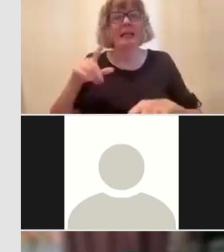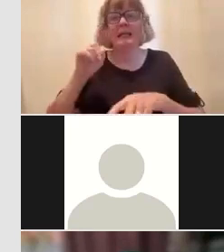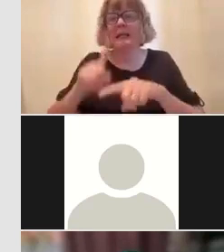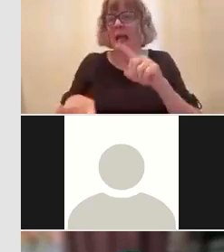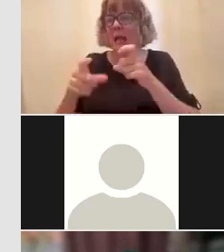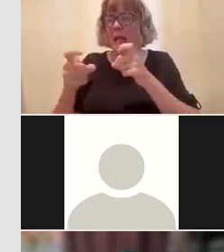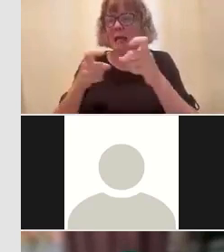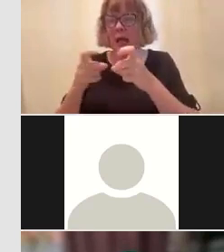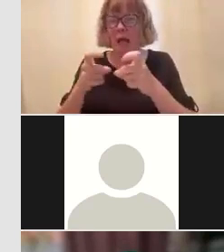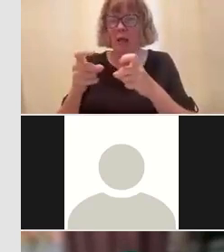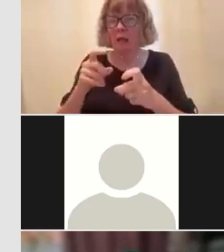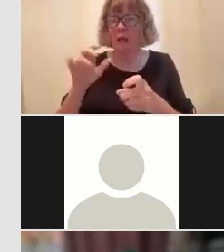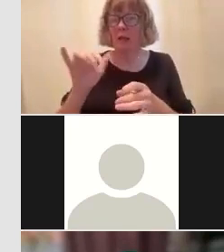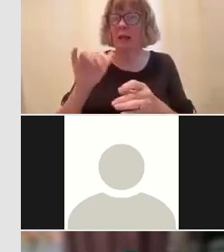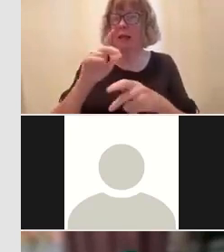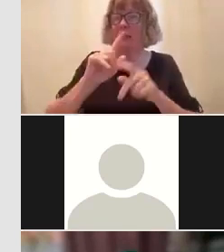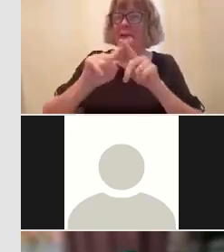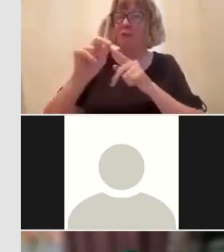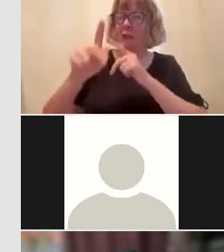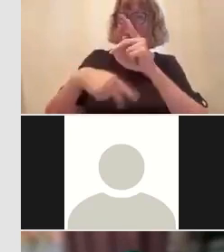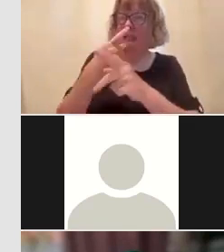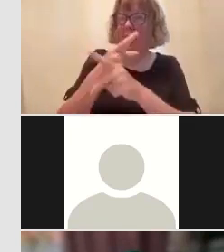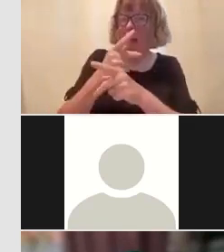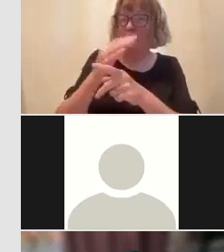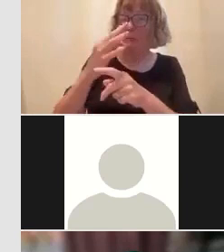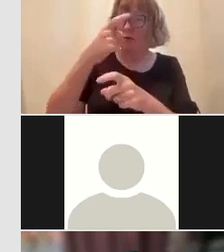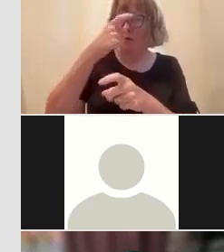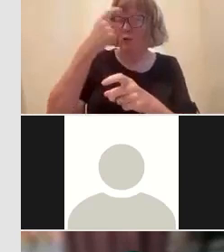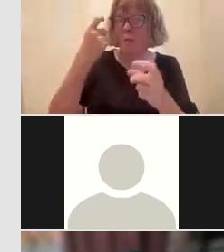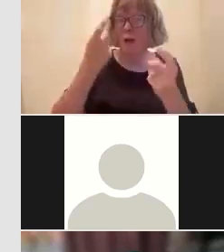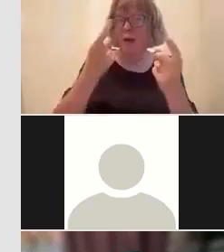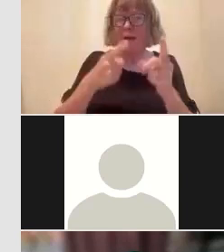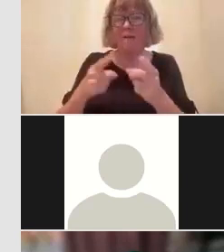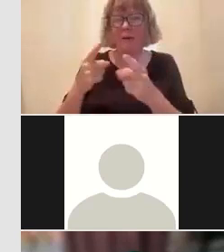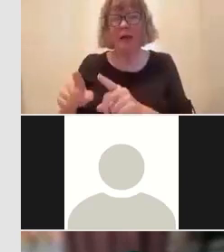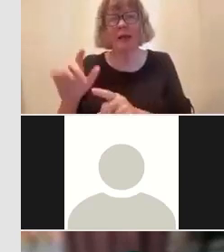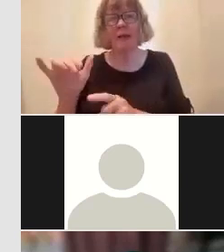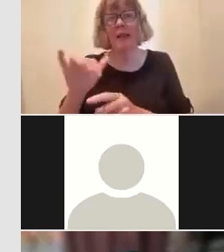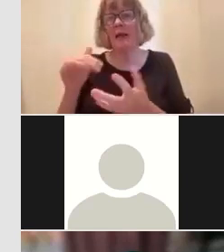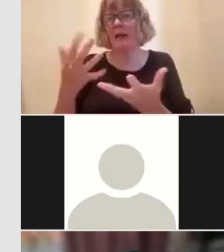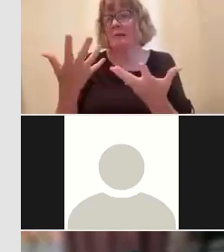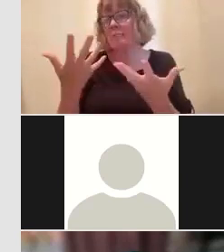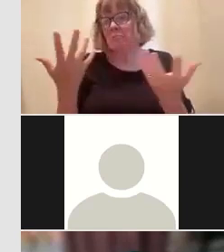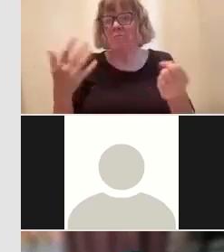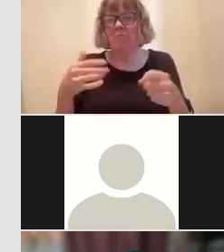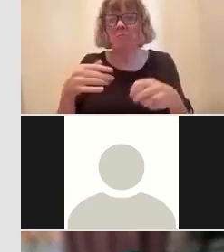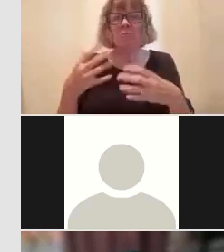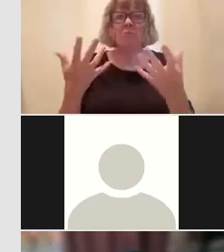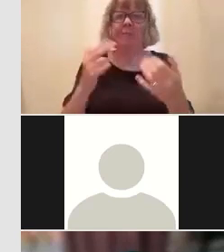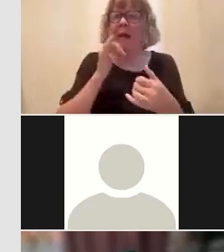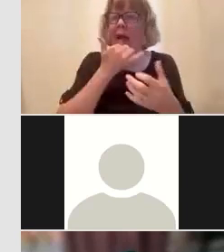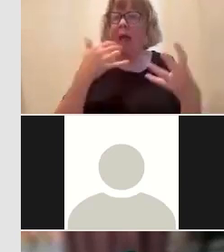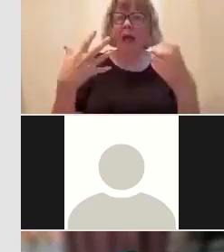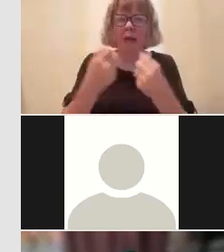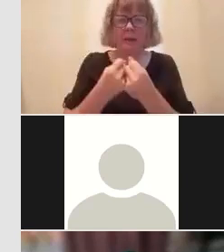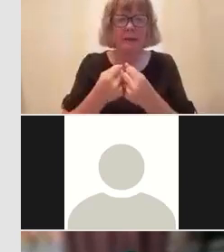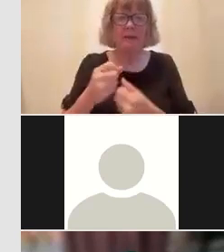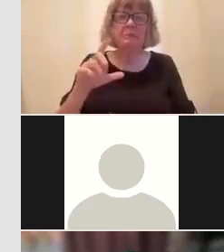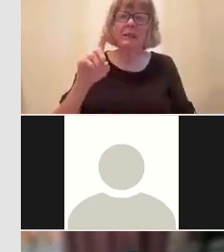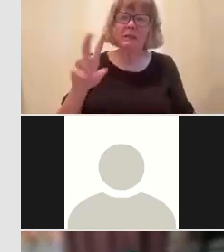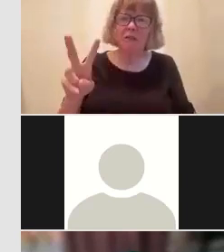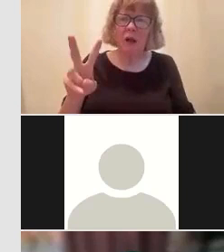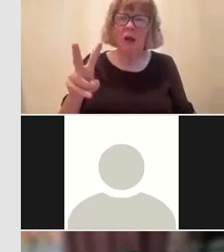talk about types of traumatic events, we can talk about things like accidents, domestic violence, sexual